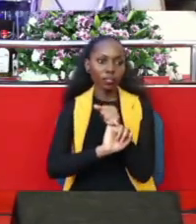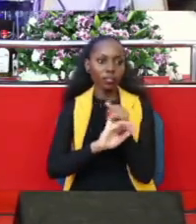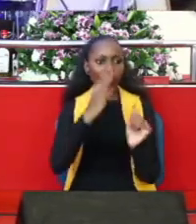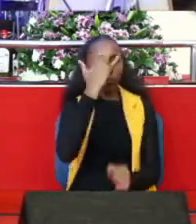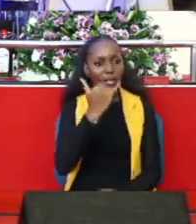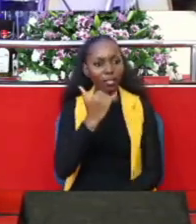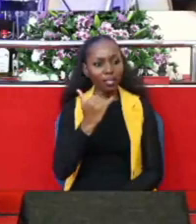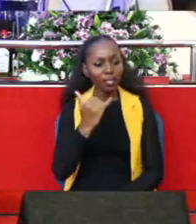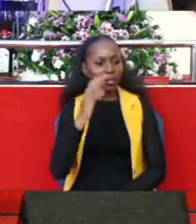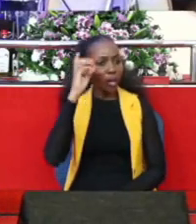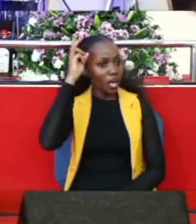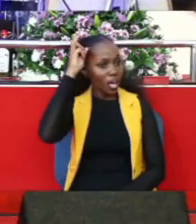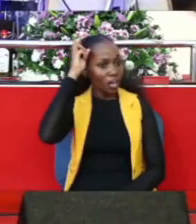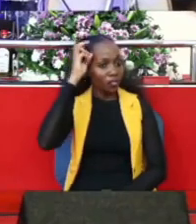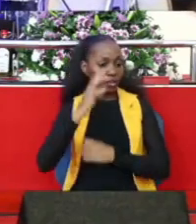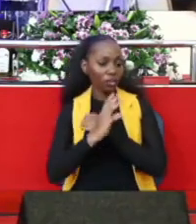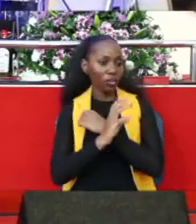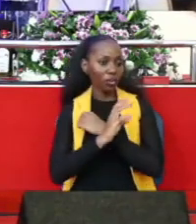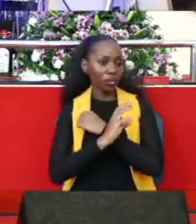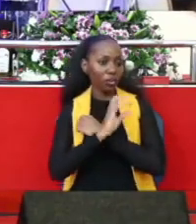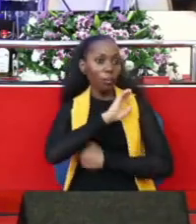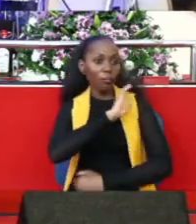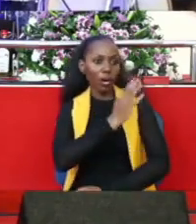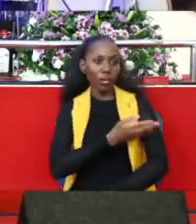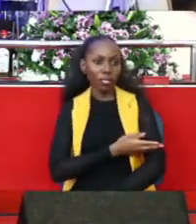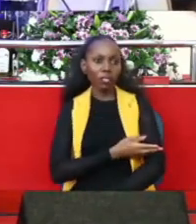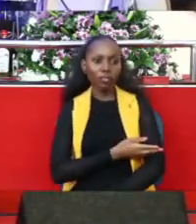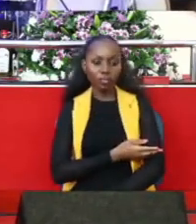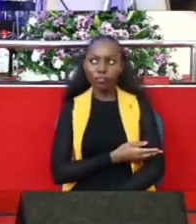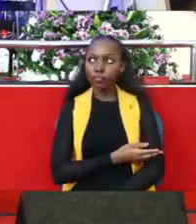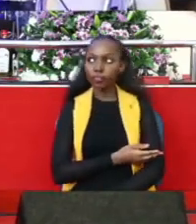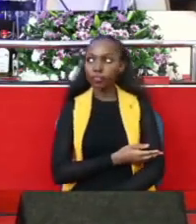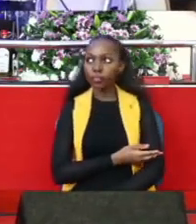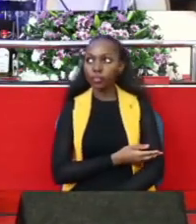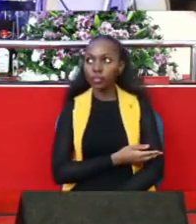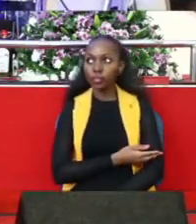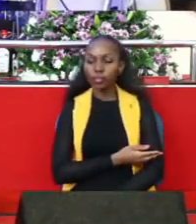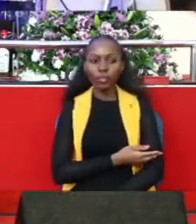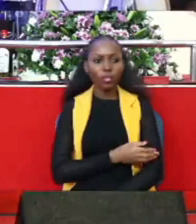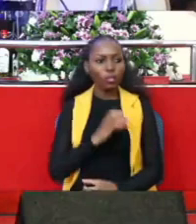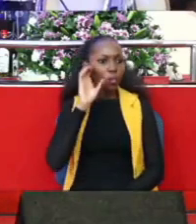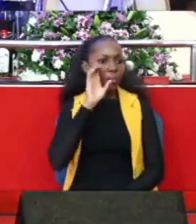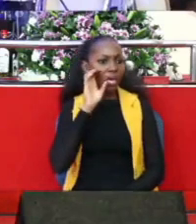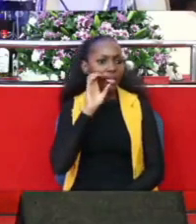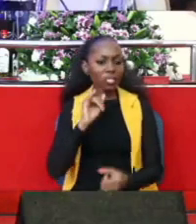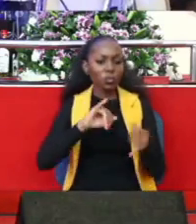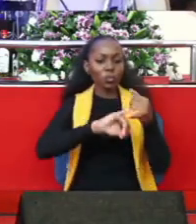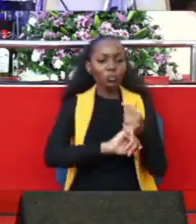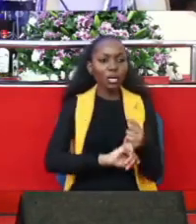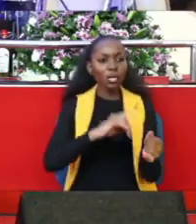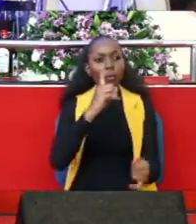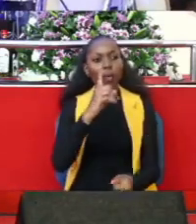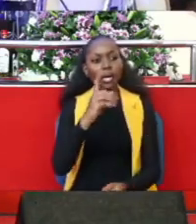ndoa. And so people would get married to this man, and then after leaving two children there, you go to the next one, they would settle at the